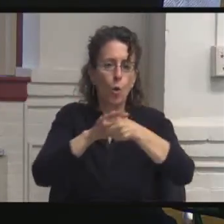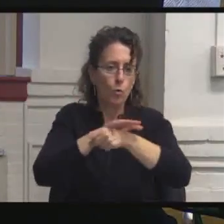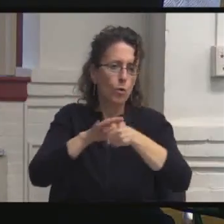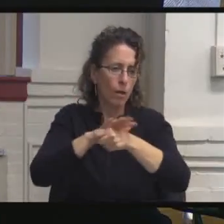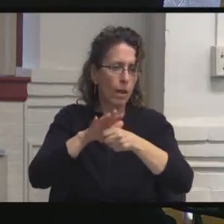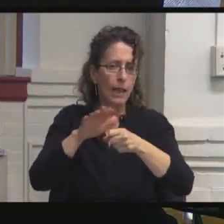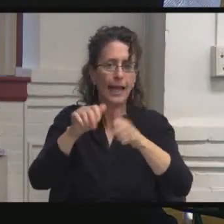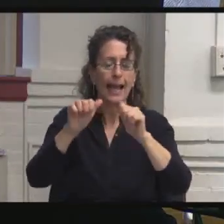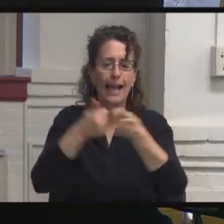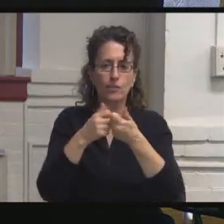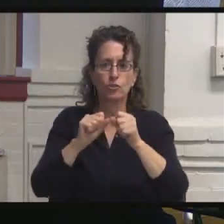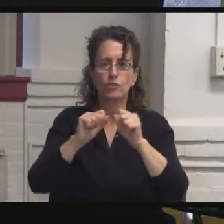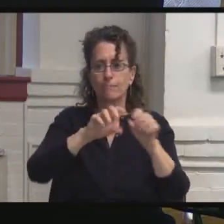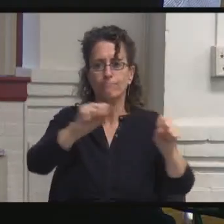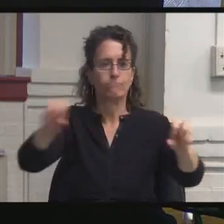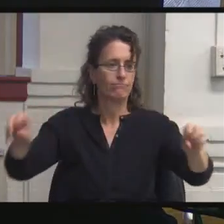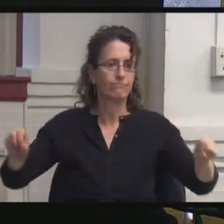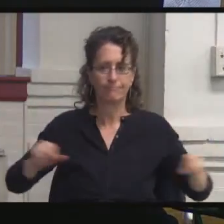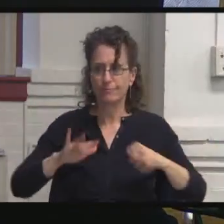Right. And excellent. Well, then you pass the test.